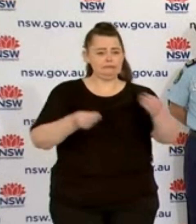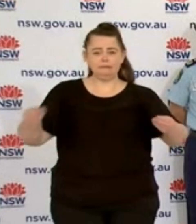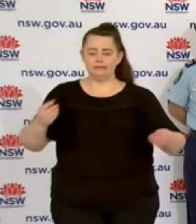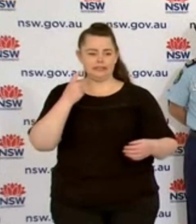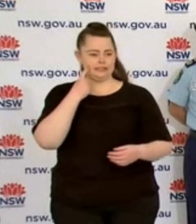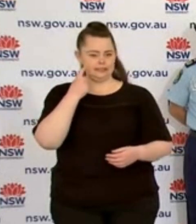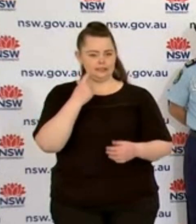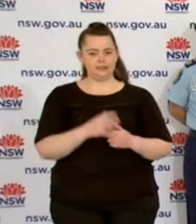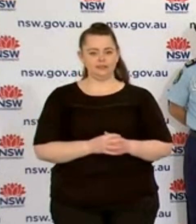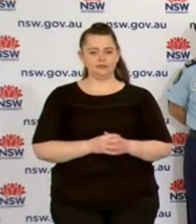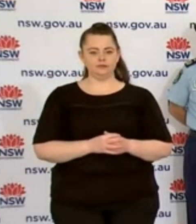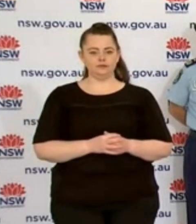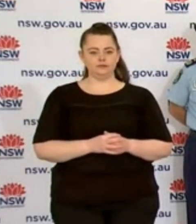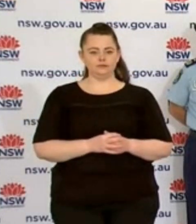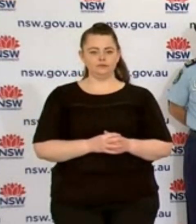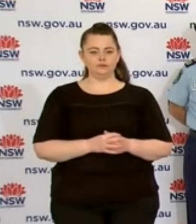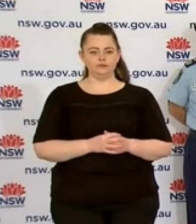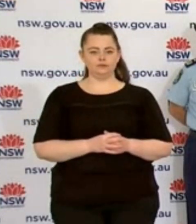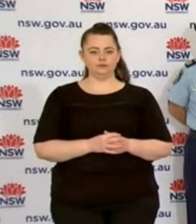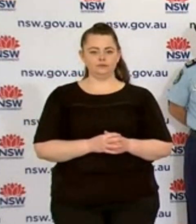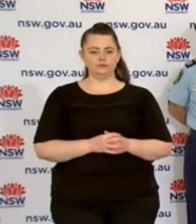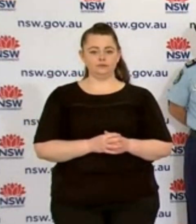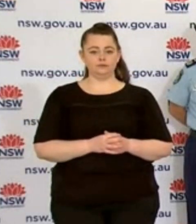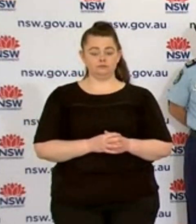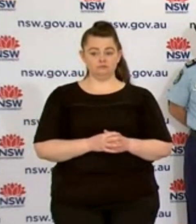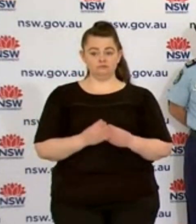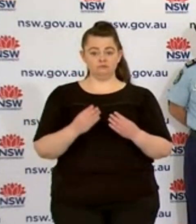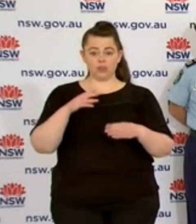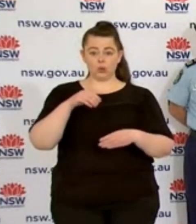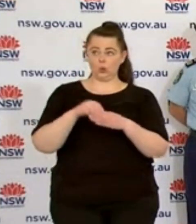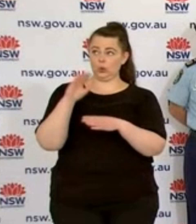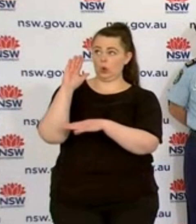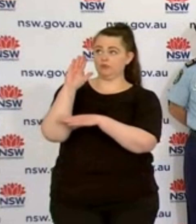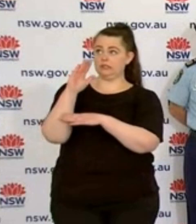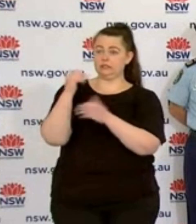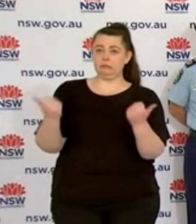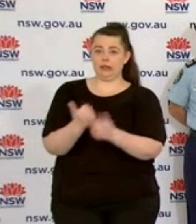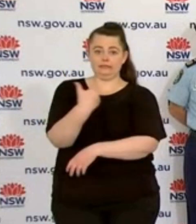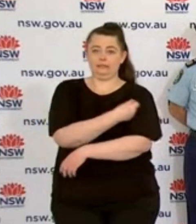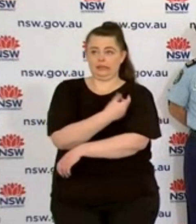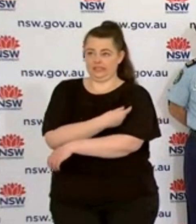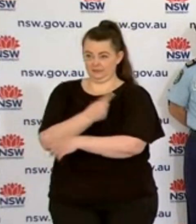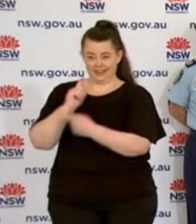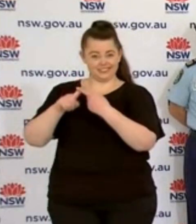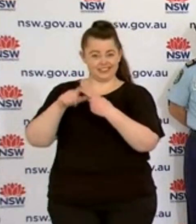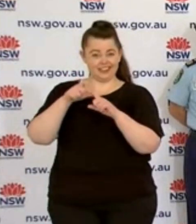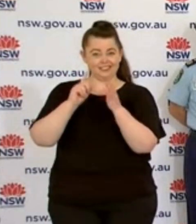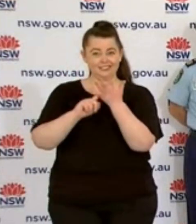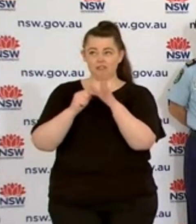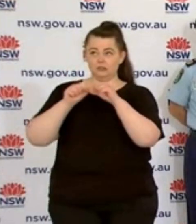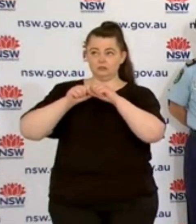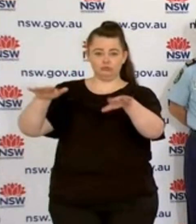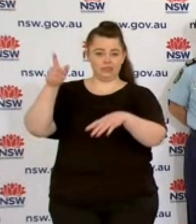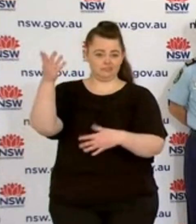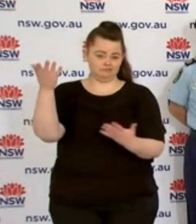communities which have higher vaccination rates than we have. And certainly we have a lot of work to do, but I'm absolutely convinced we will get there. We've